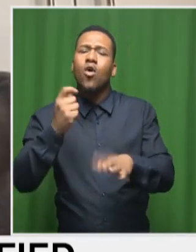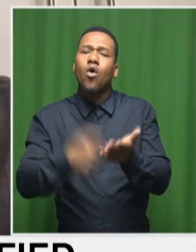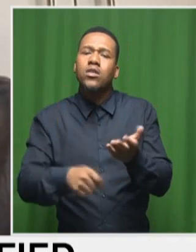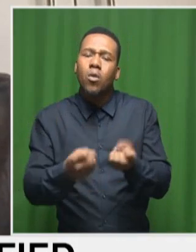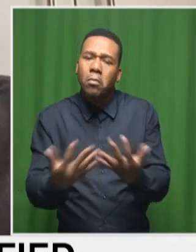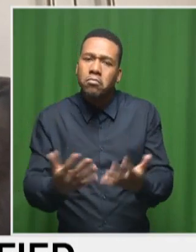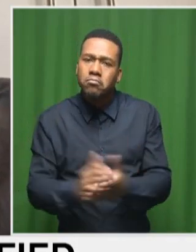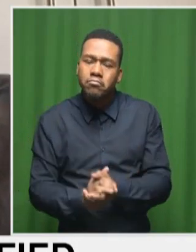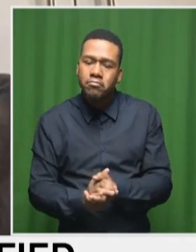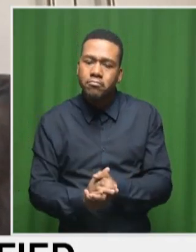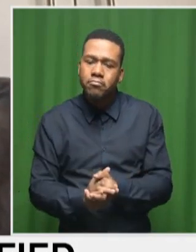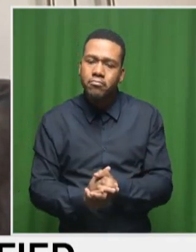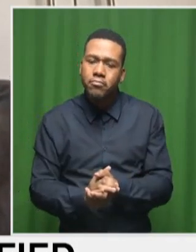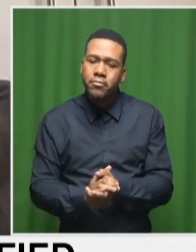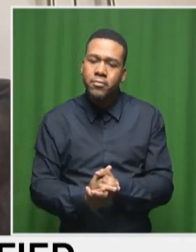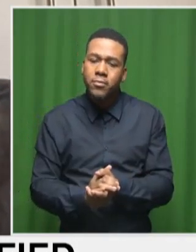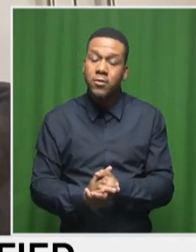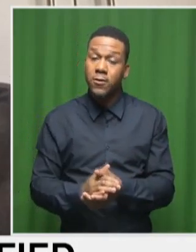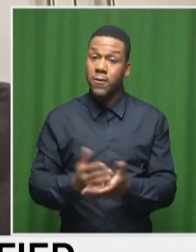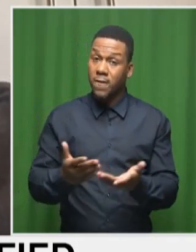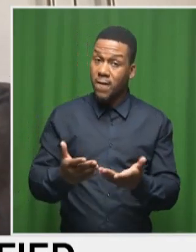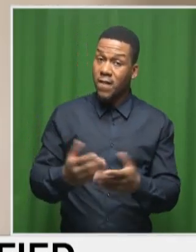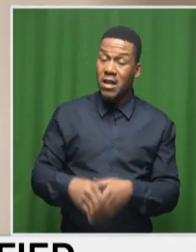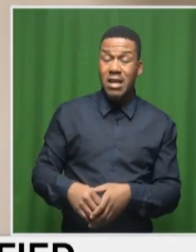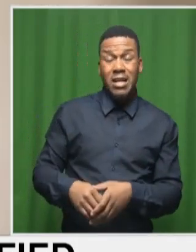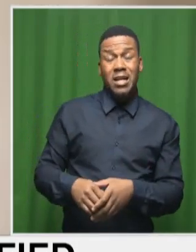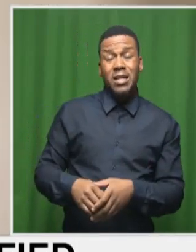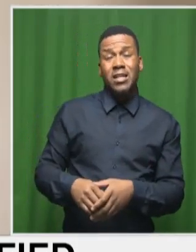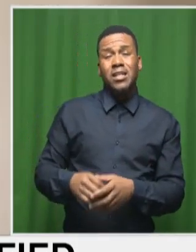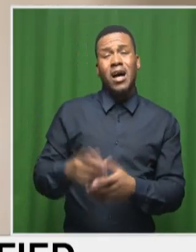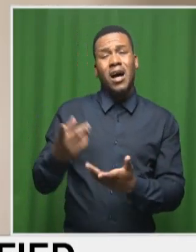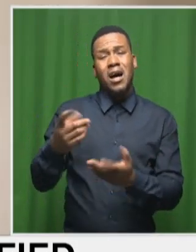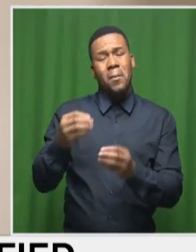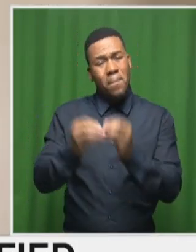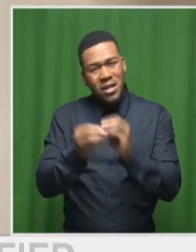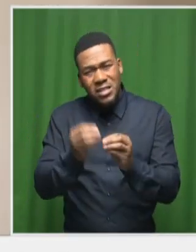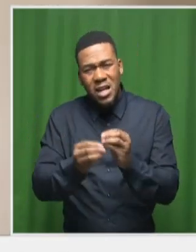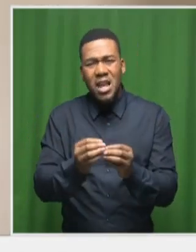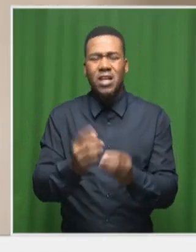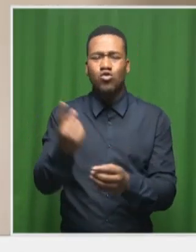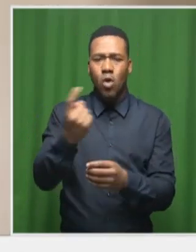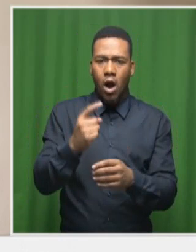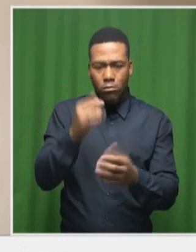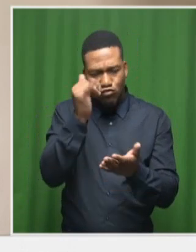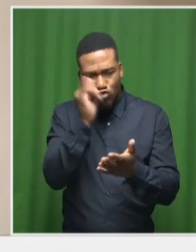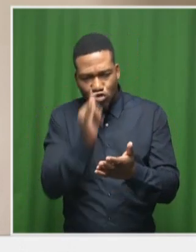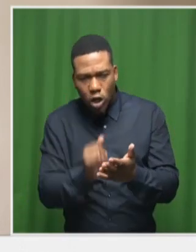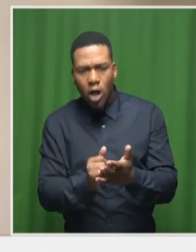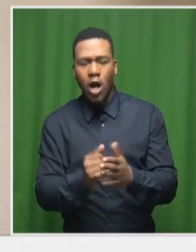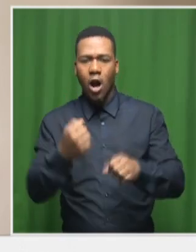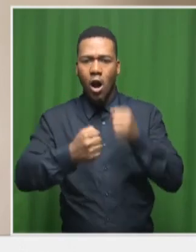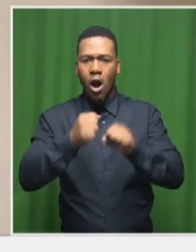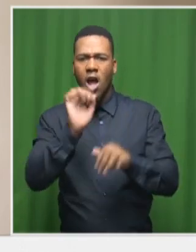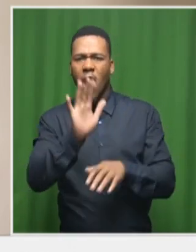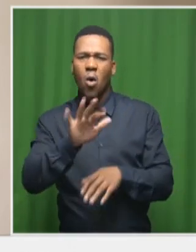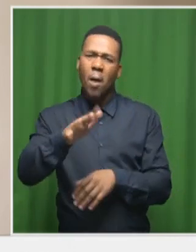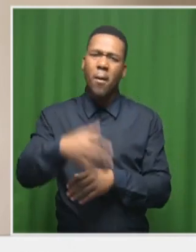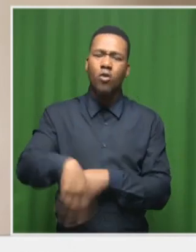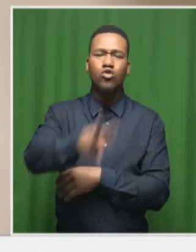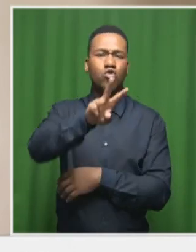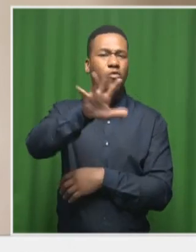Yes, so maintenance at the moment, to come in and have that software checked, you're looking at 250 Rand. The equivalent